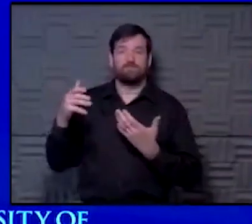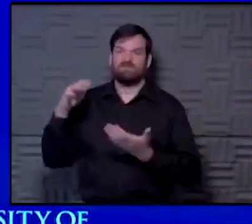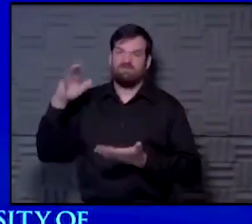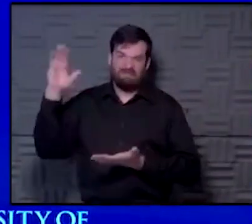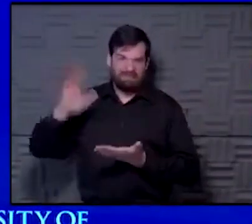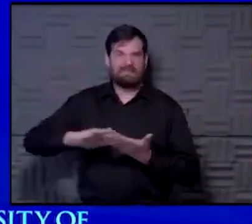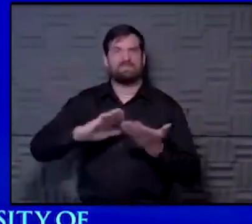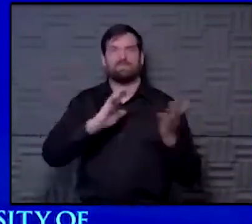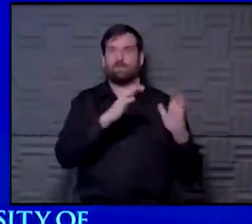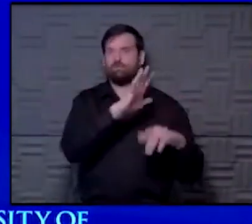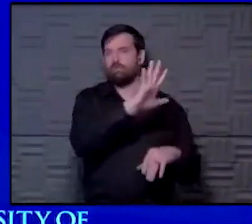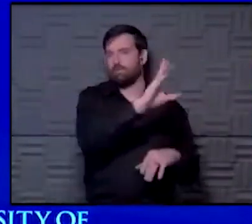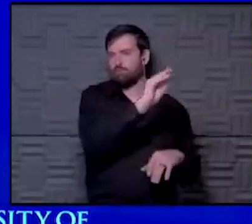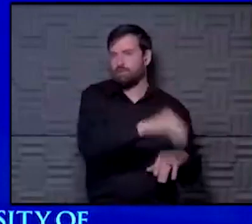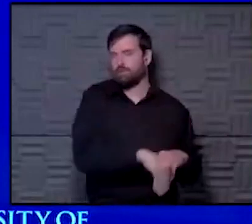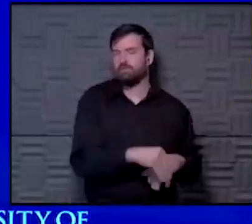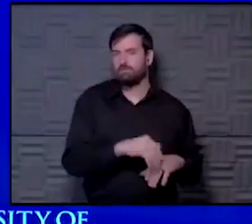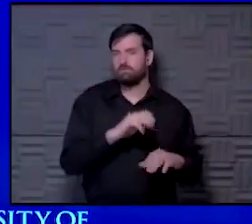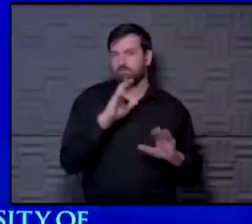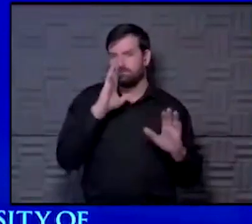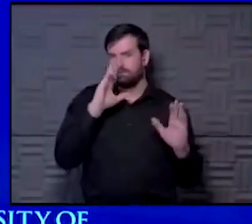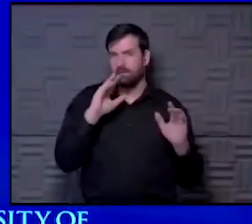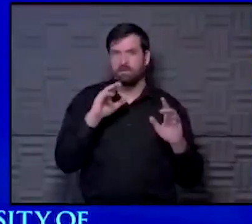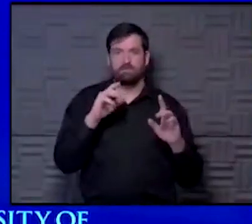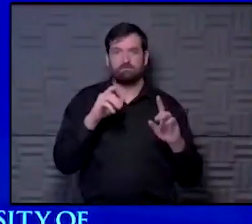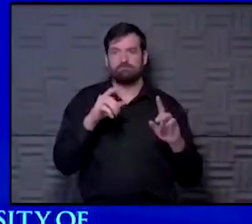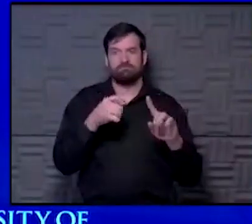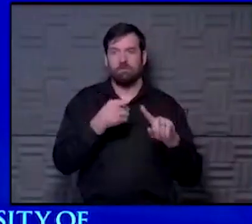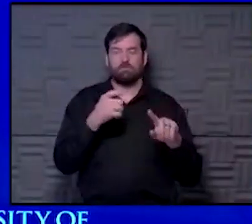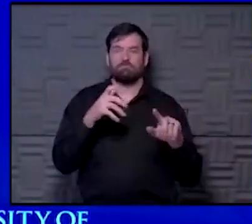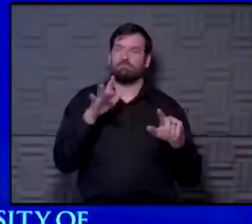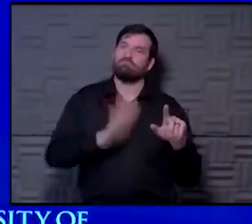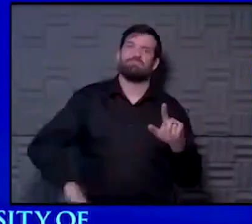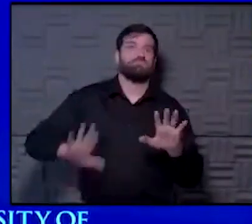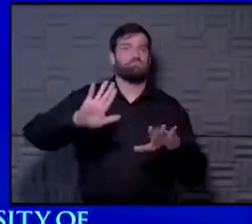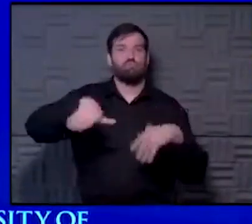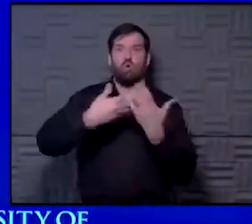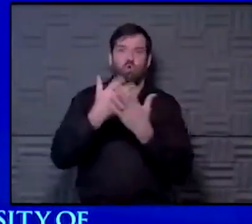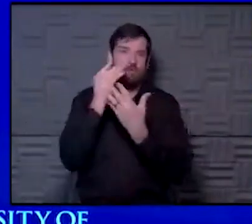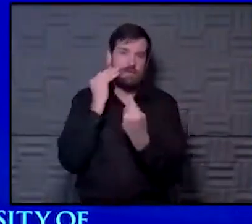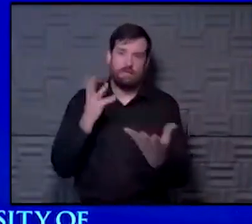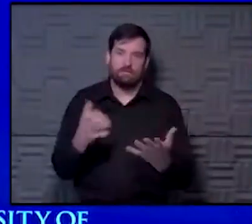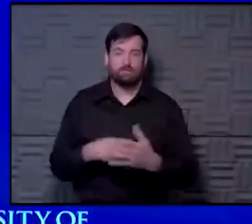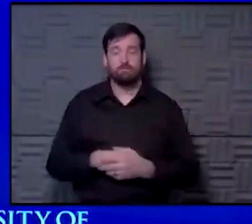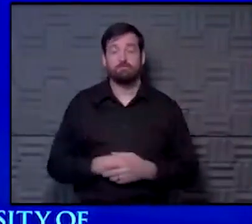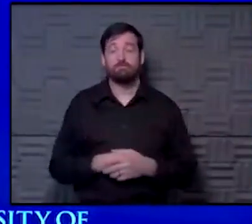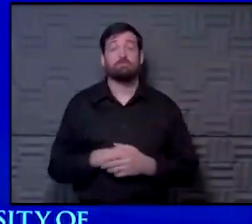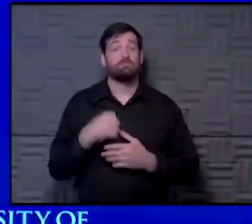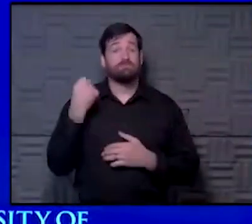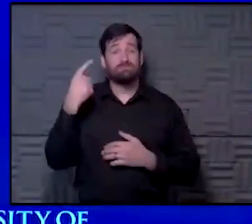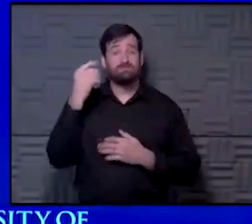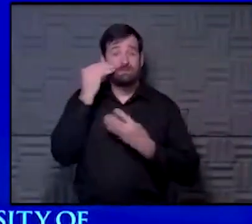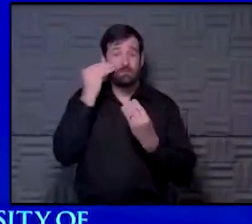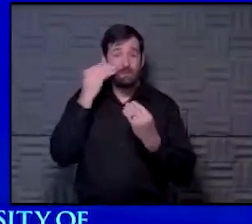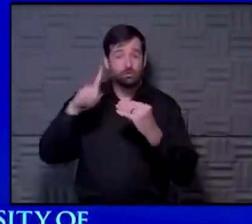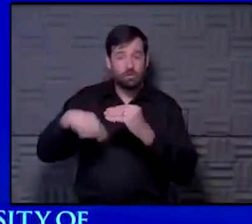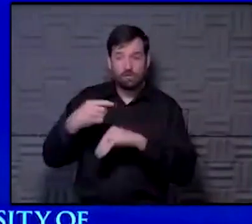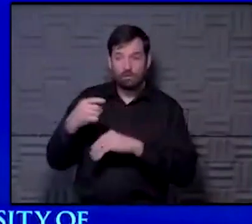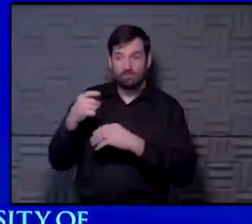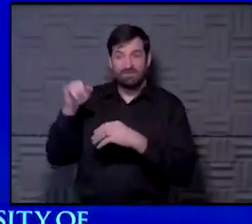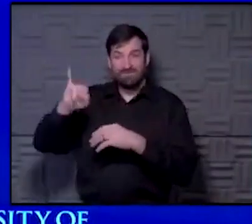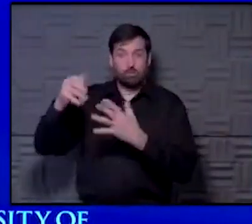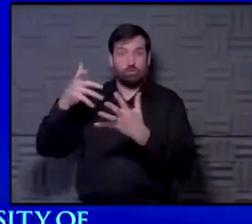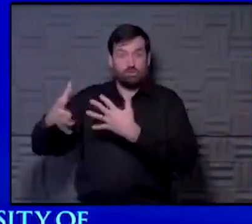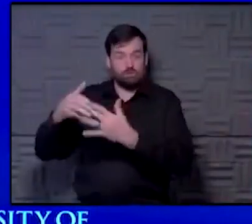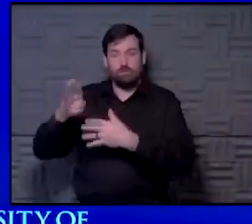than the 5% that we would expect from all of the data coming out. So I think that the information around the breakthrough infections that we